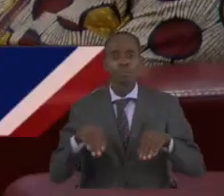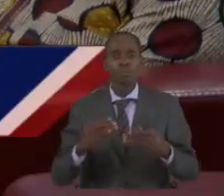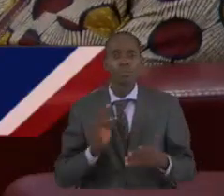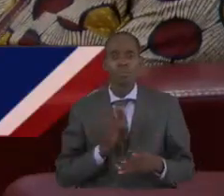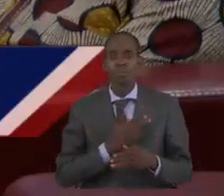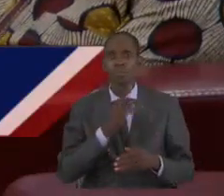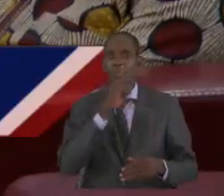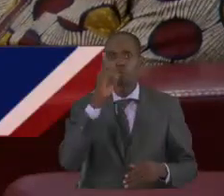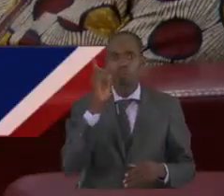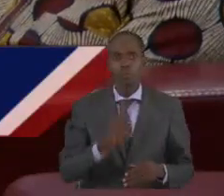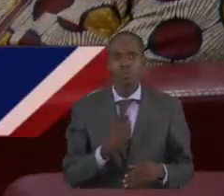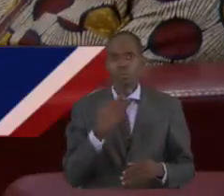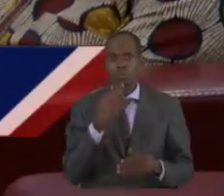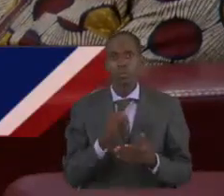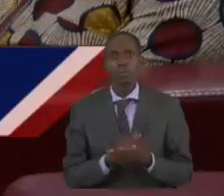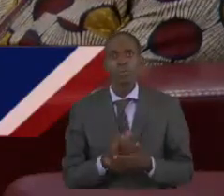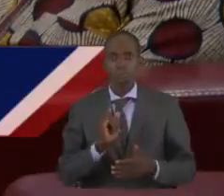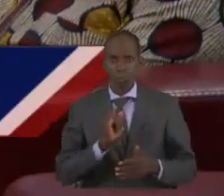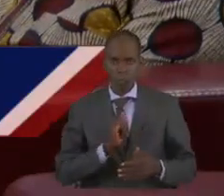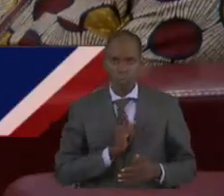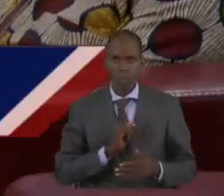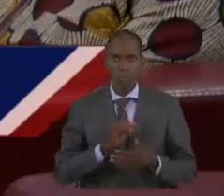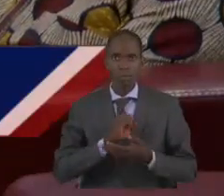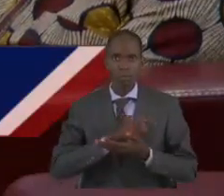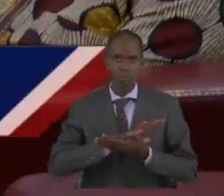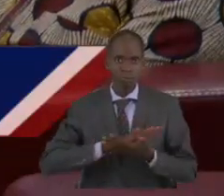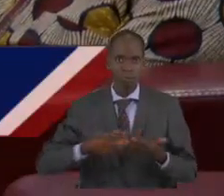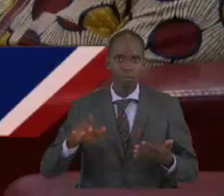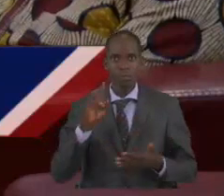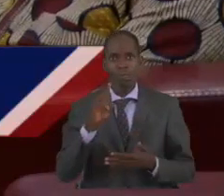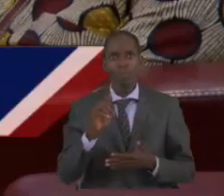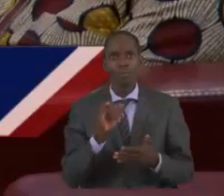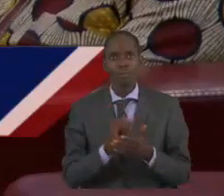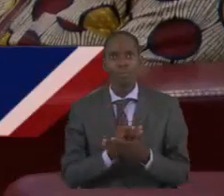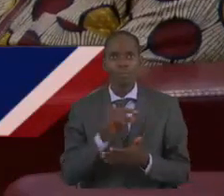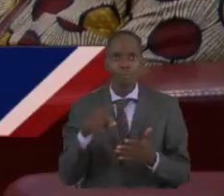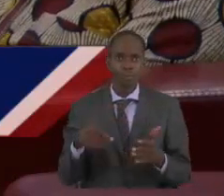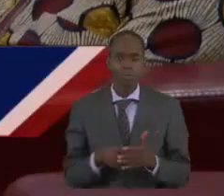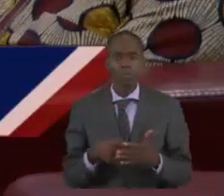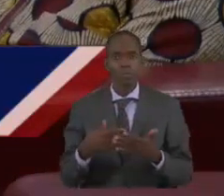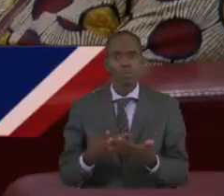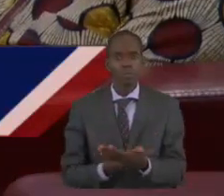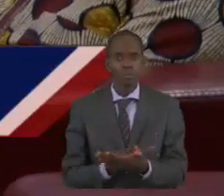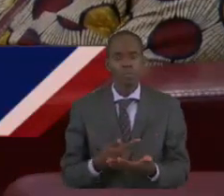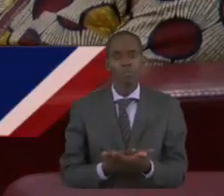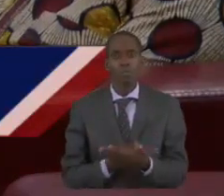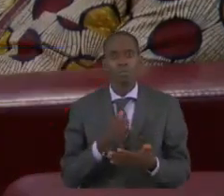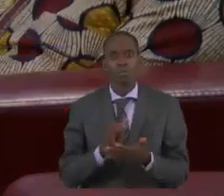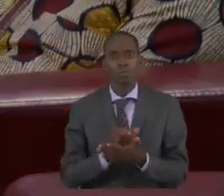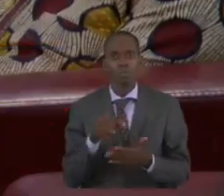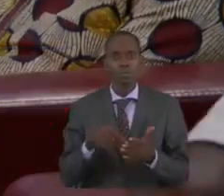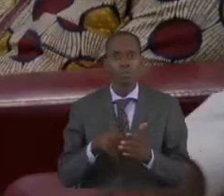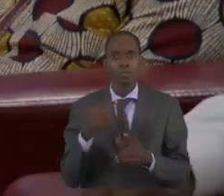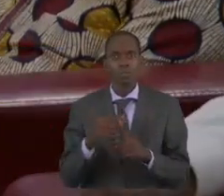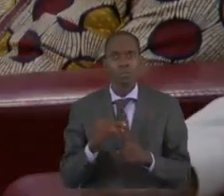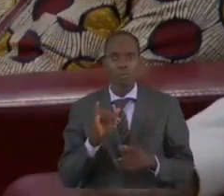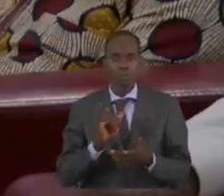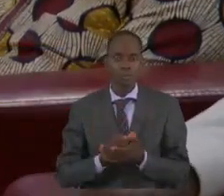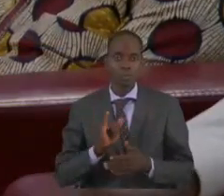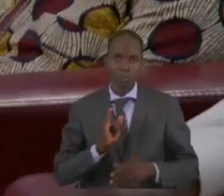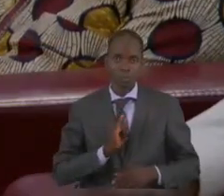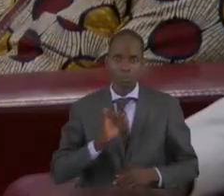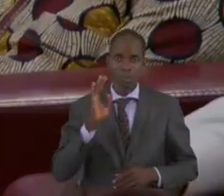assurance. He said, I certify you that this gospel, this word that I preach, is